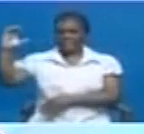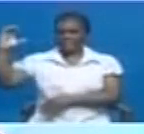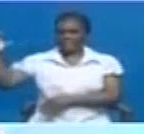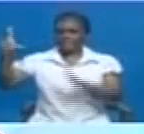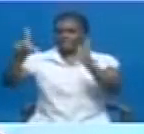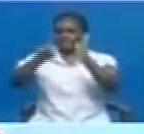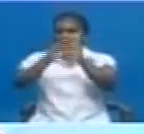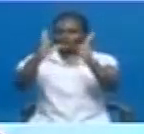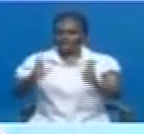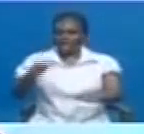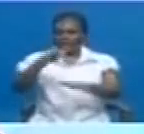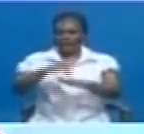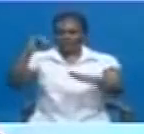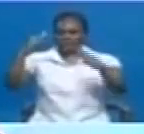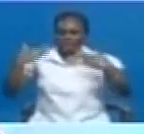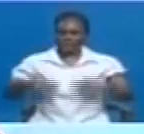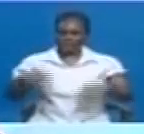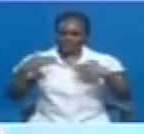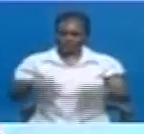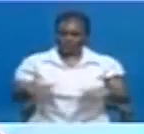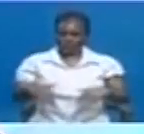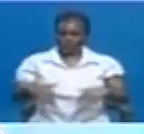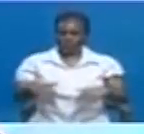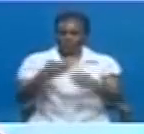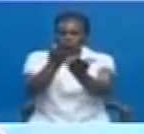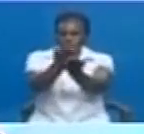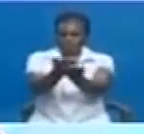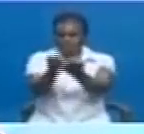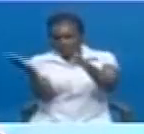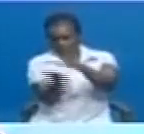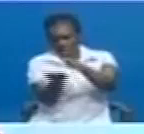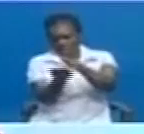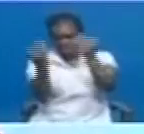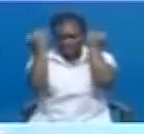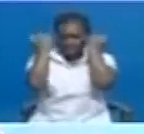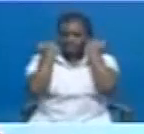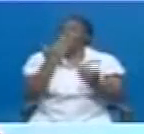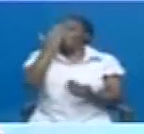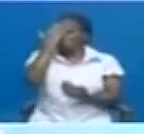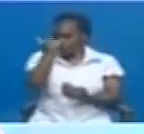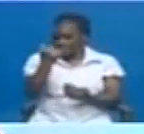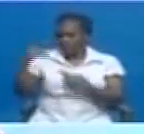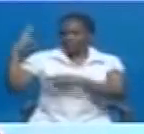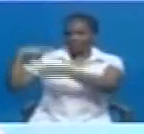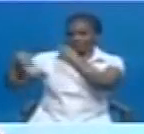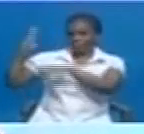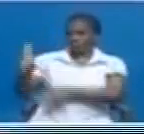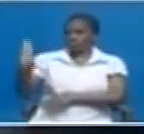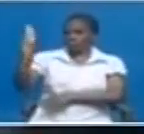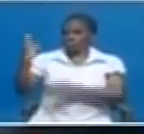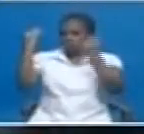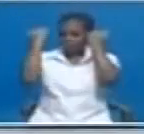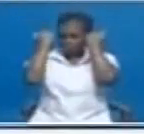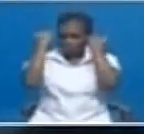The lawyer of the victims of the post-election violence has filed a case before the ICC seeking a review of President Uhuru